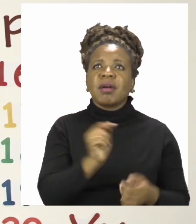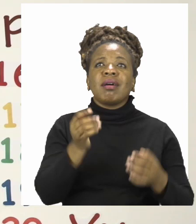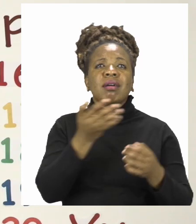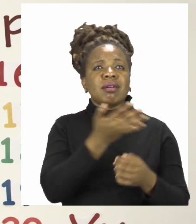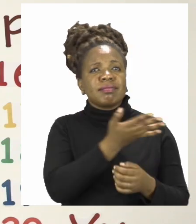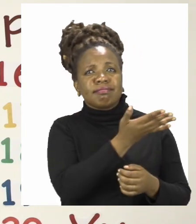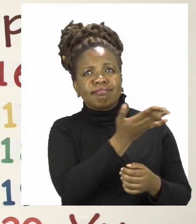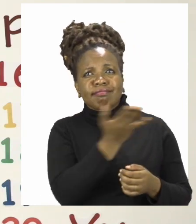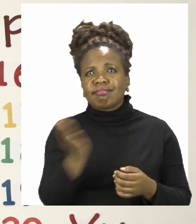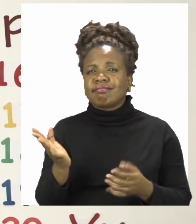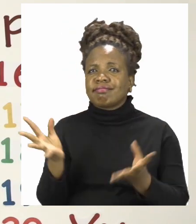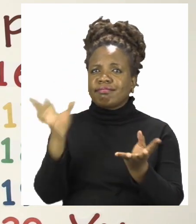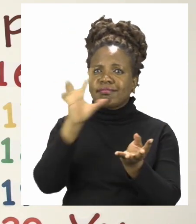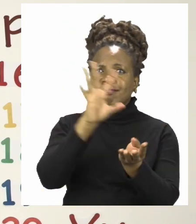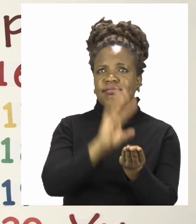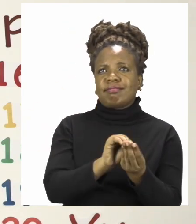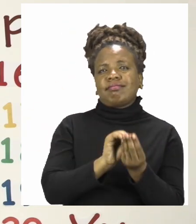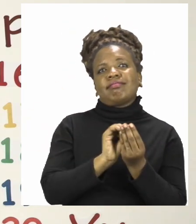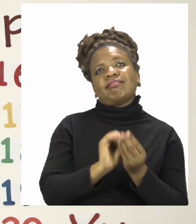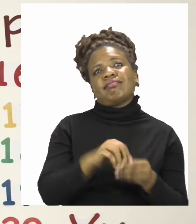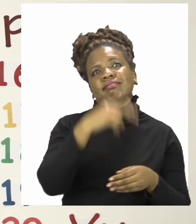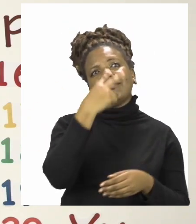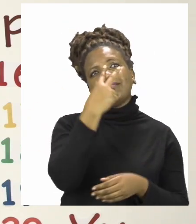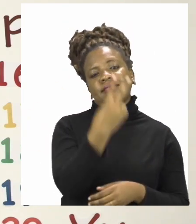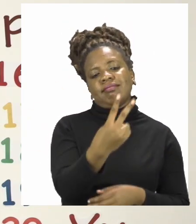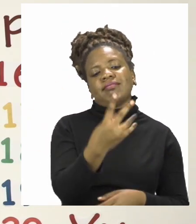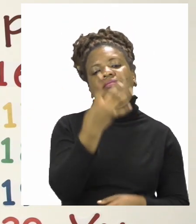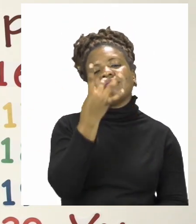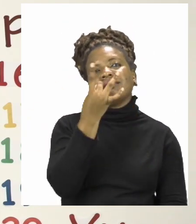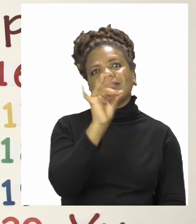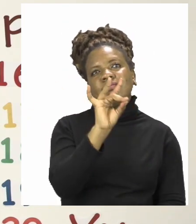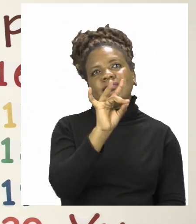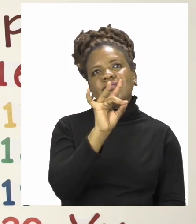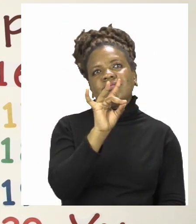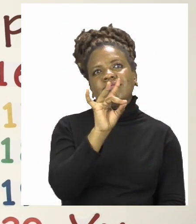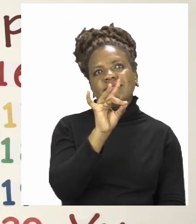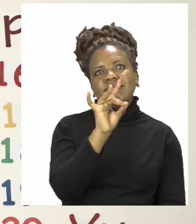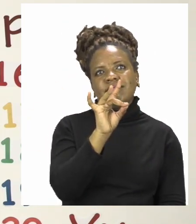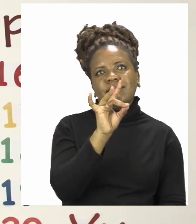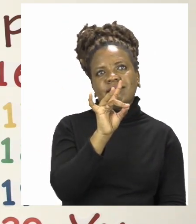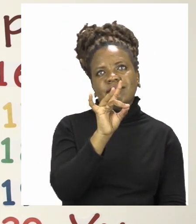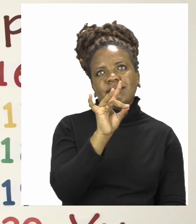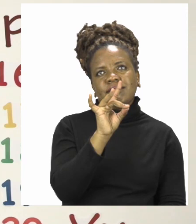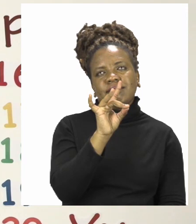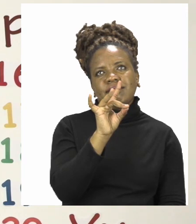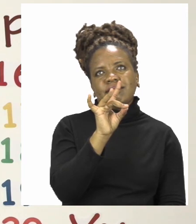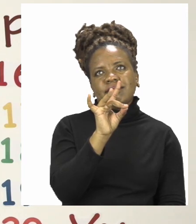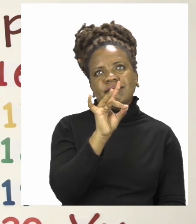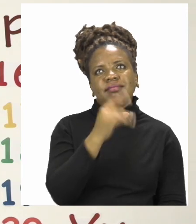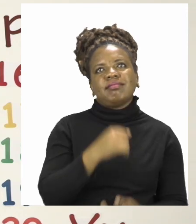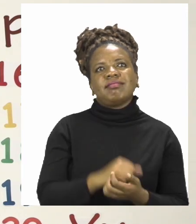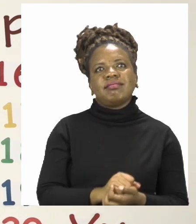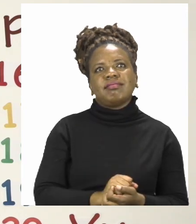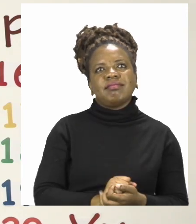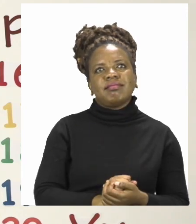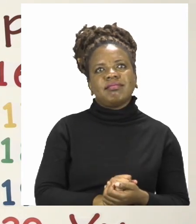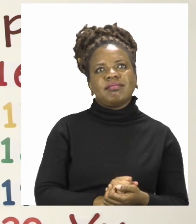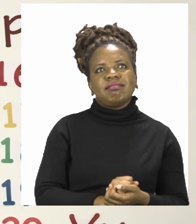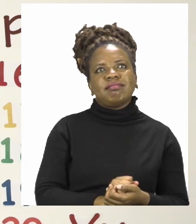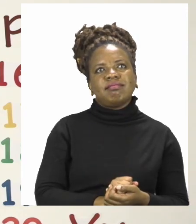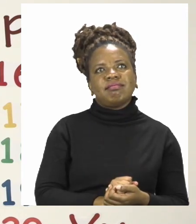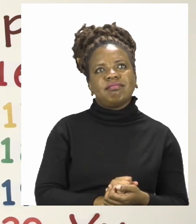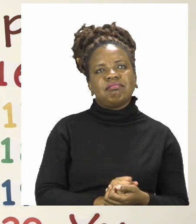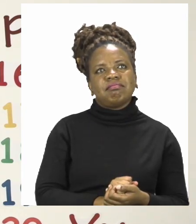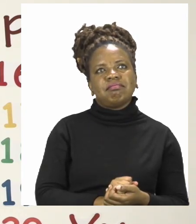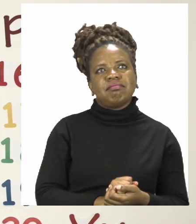sets. So our answer is 28. So remember, boys and girls, when